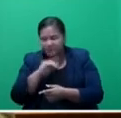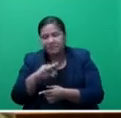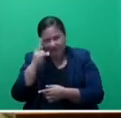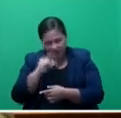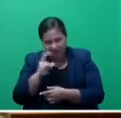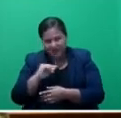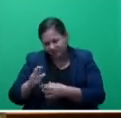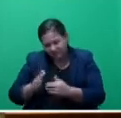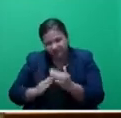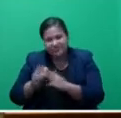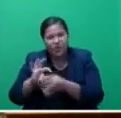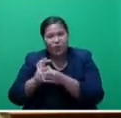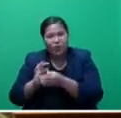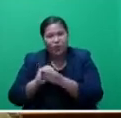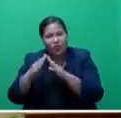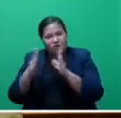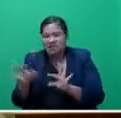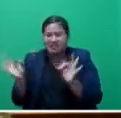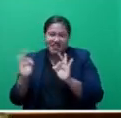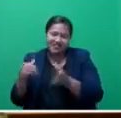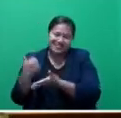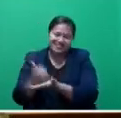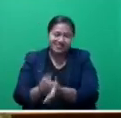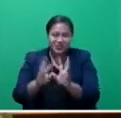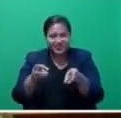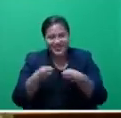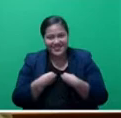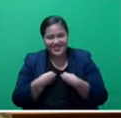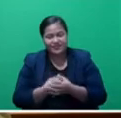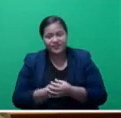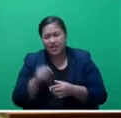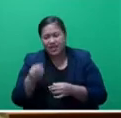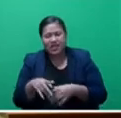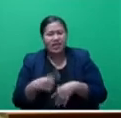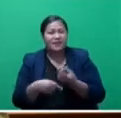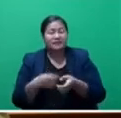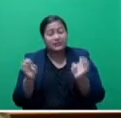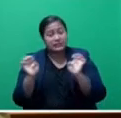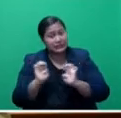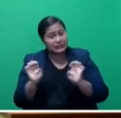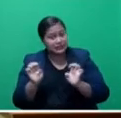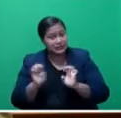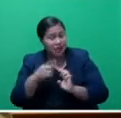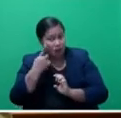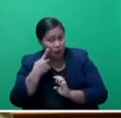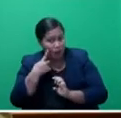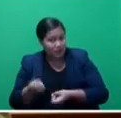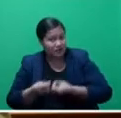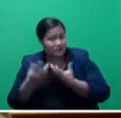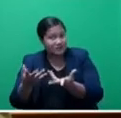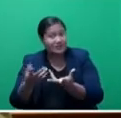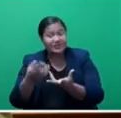of statement on this important subject, Mr. Speaker, sir, is in relation to emergency water supplies to rural and remote